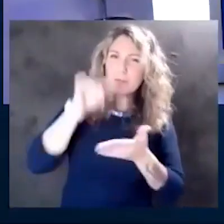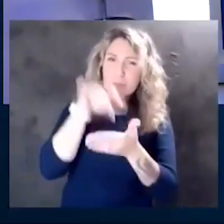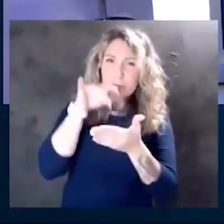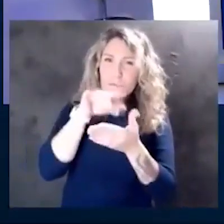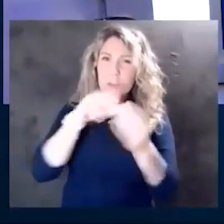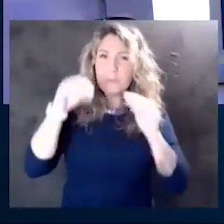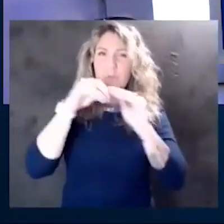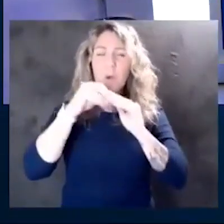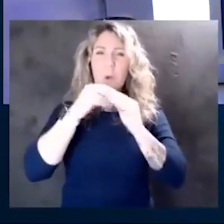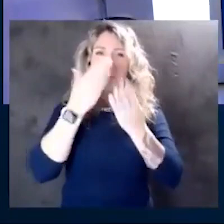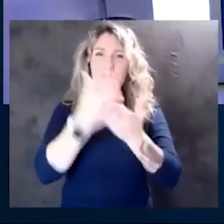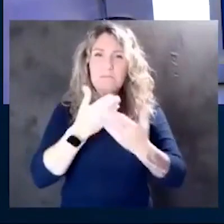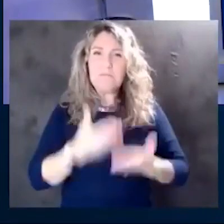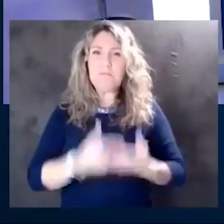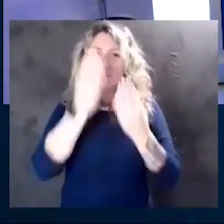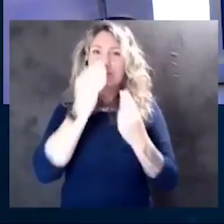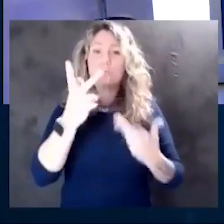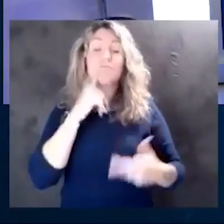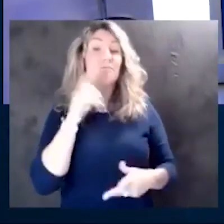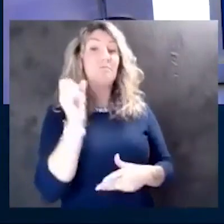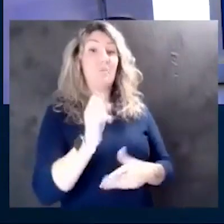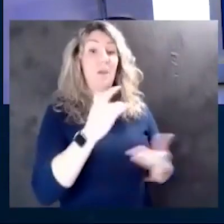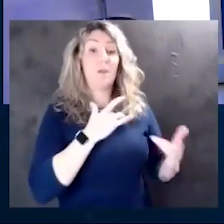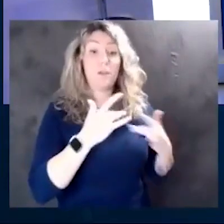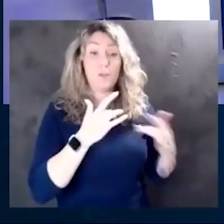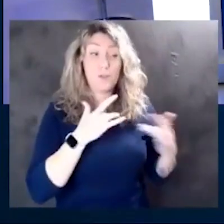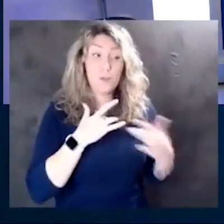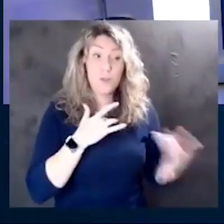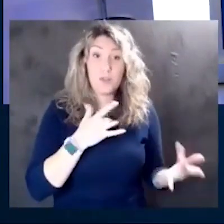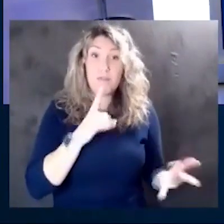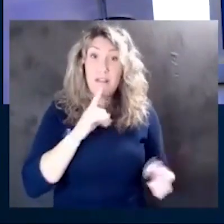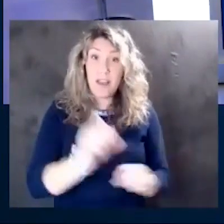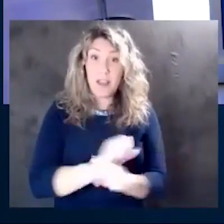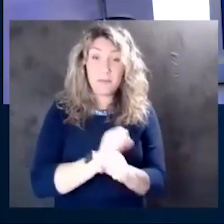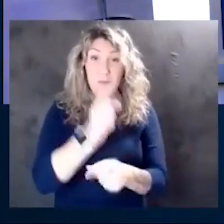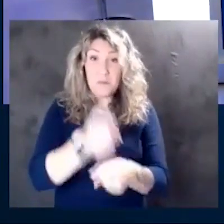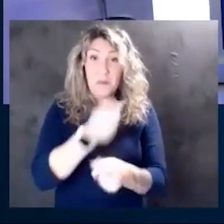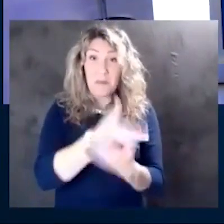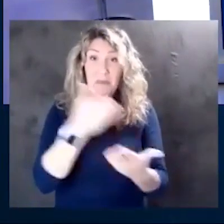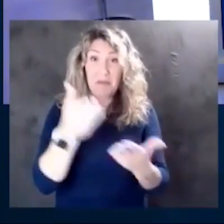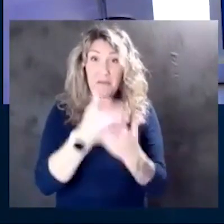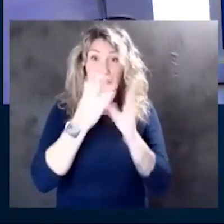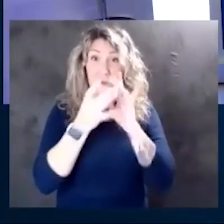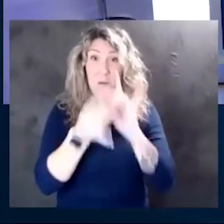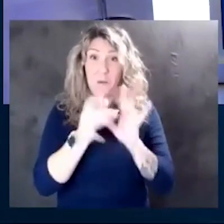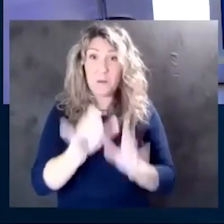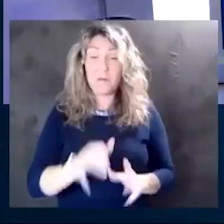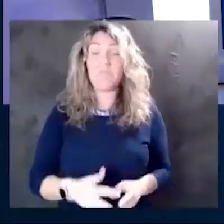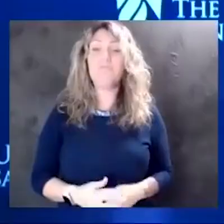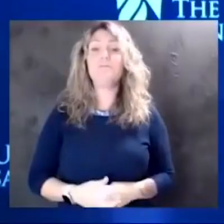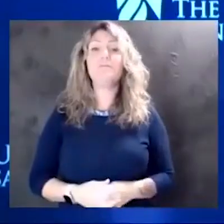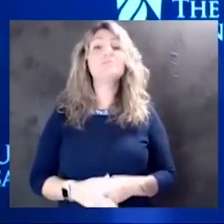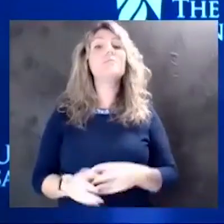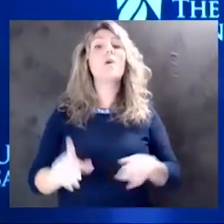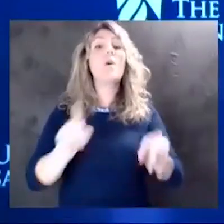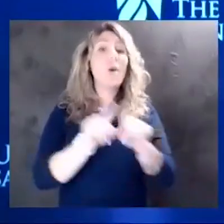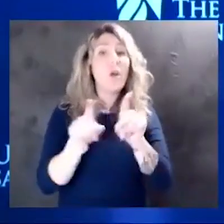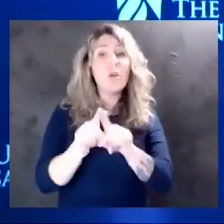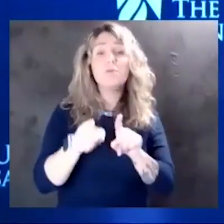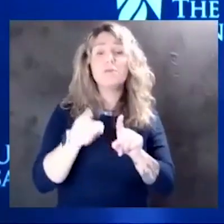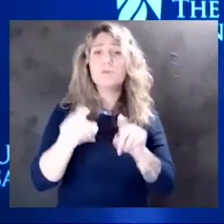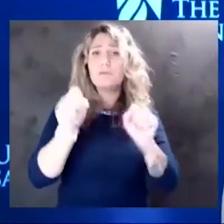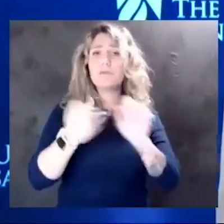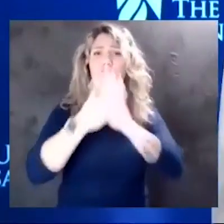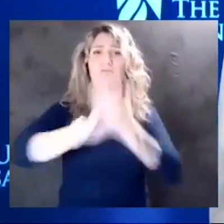is a concern, though, and so I think you absolutely did the right thing about it. But also that you can get sick even if you've